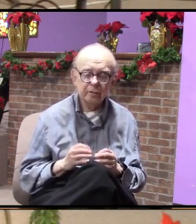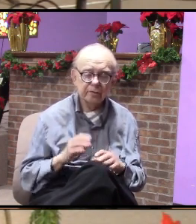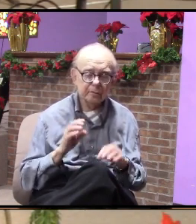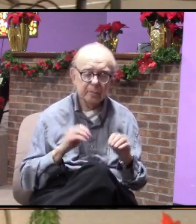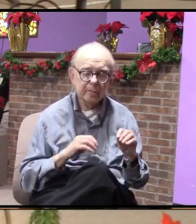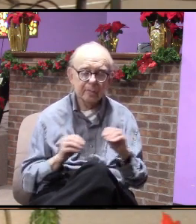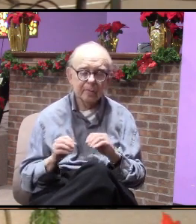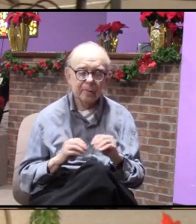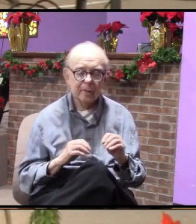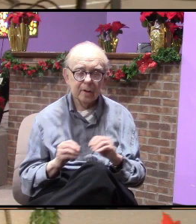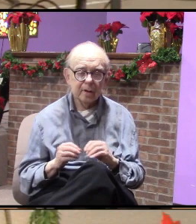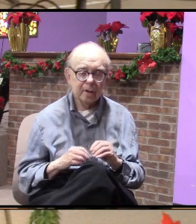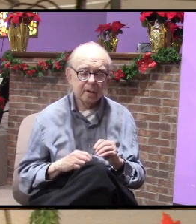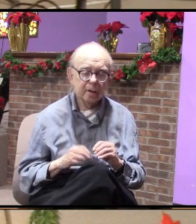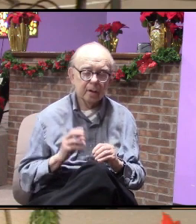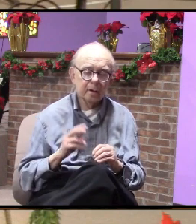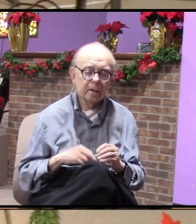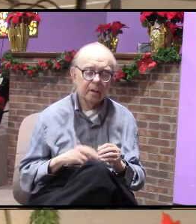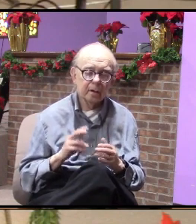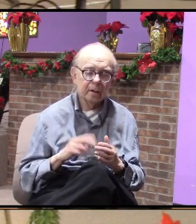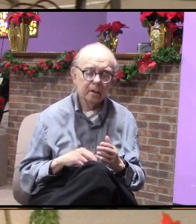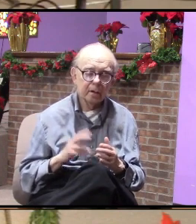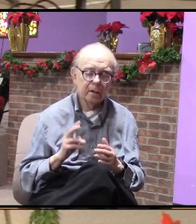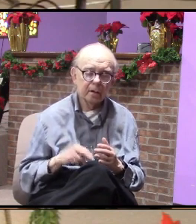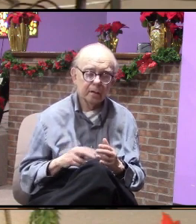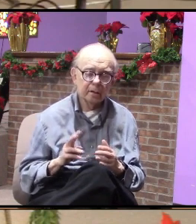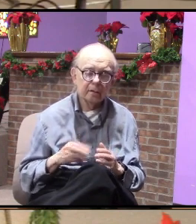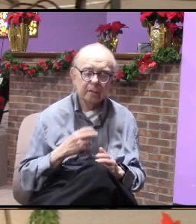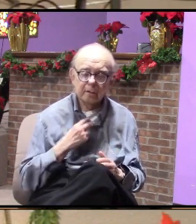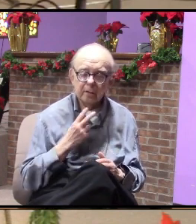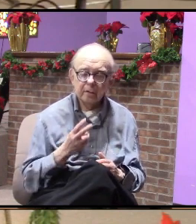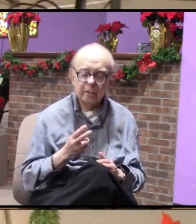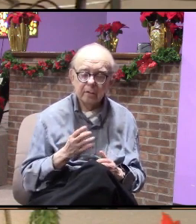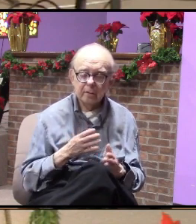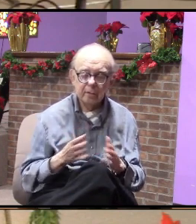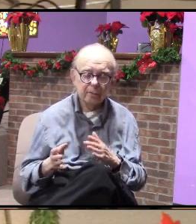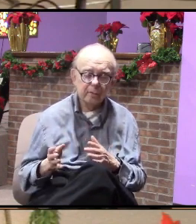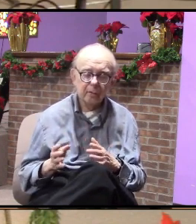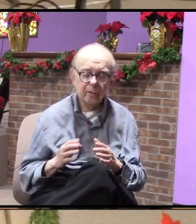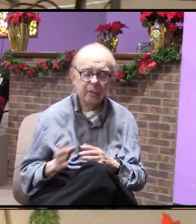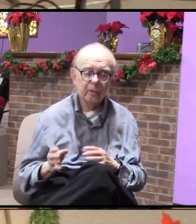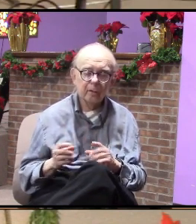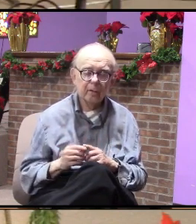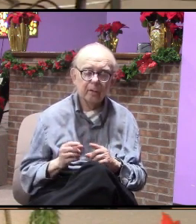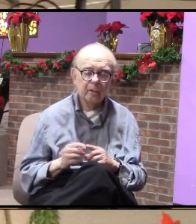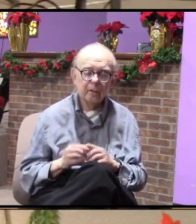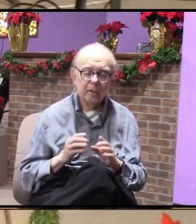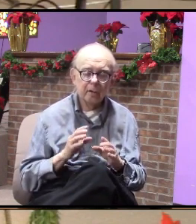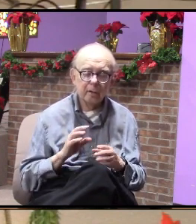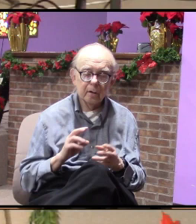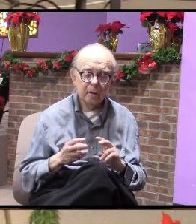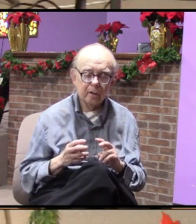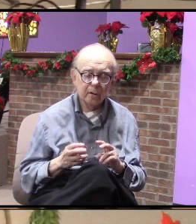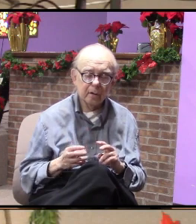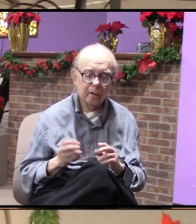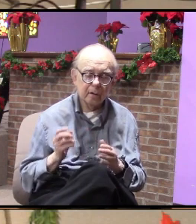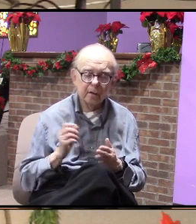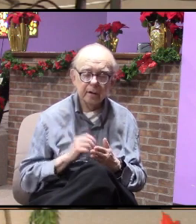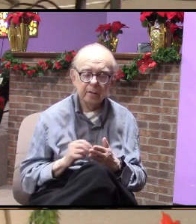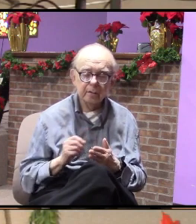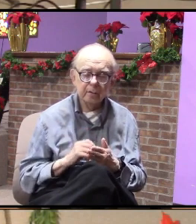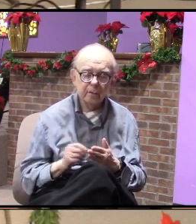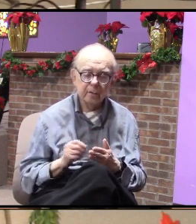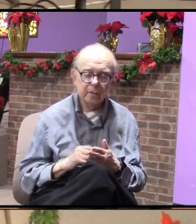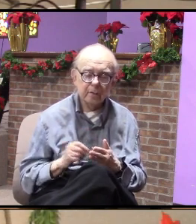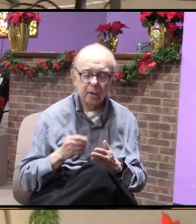modulation in reading aloud as implied by the structure and ordering of words and phrases in written text.